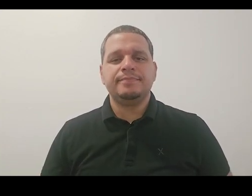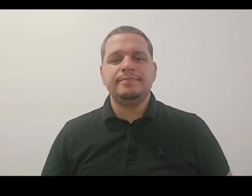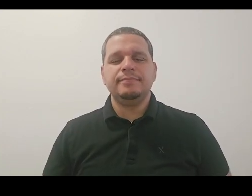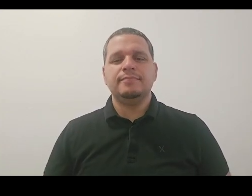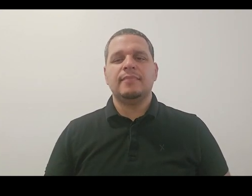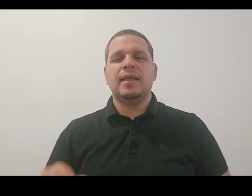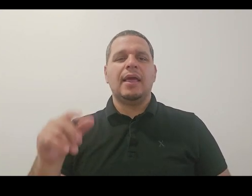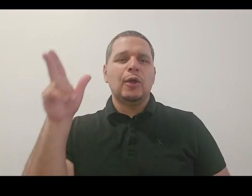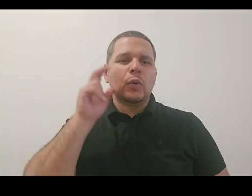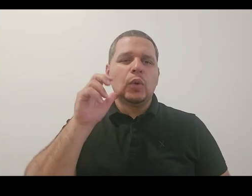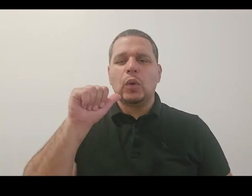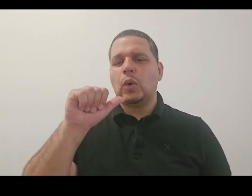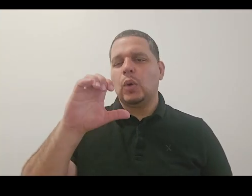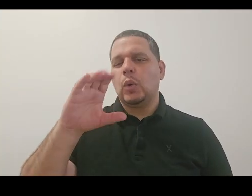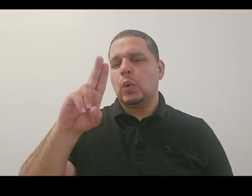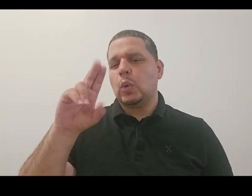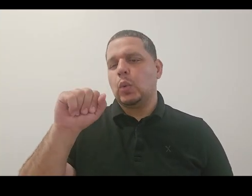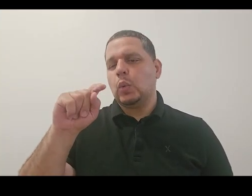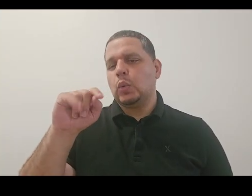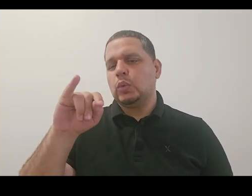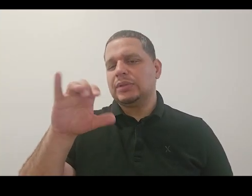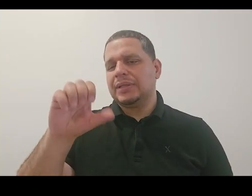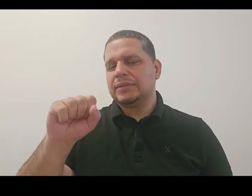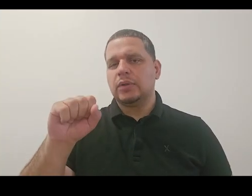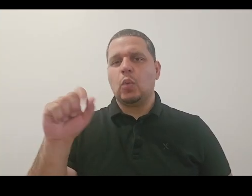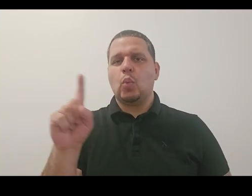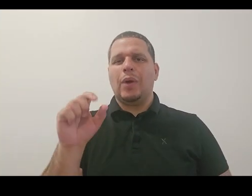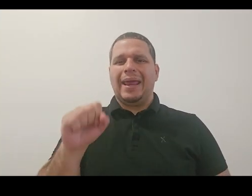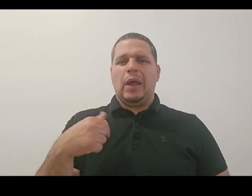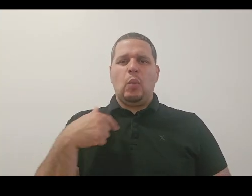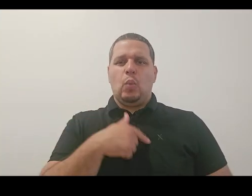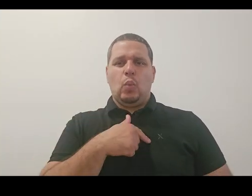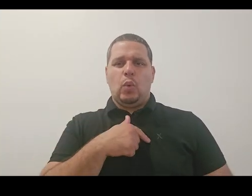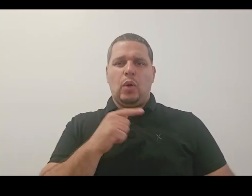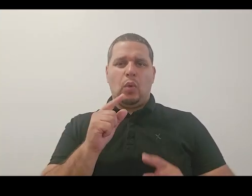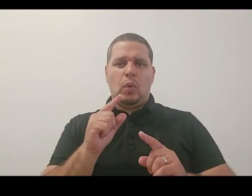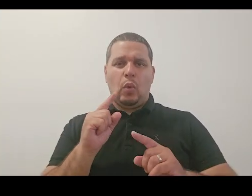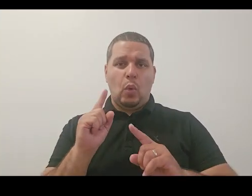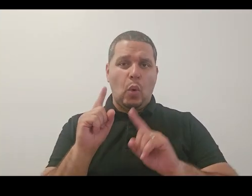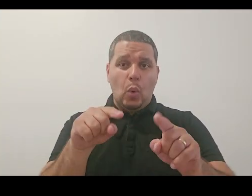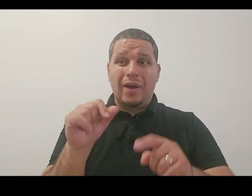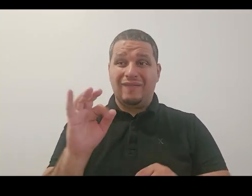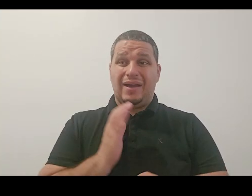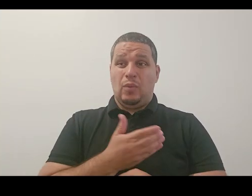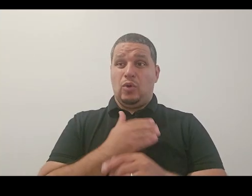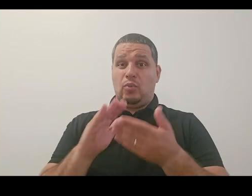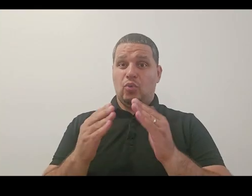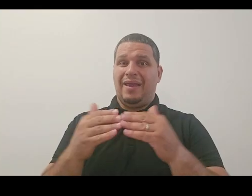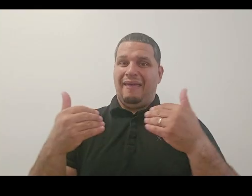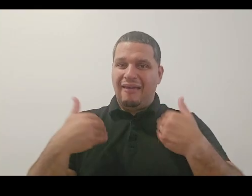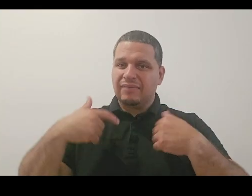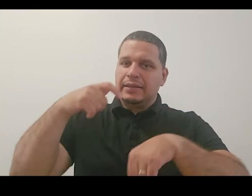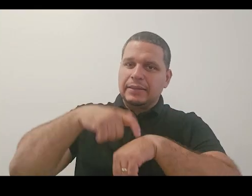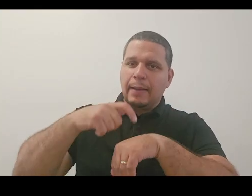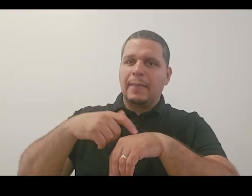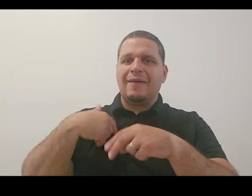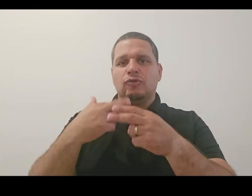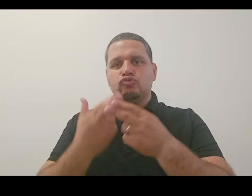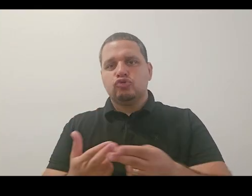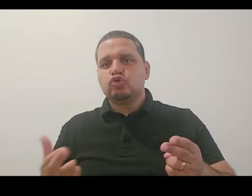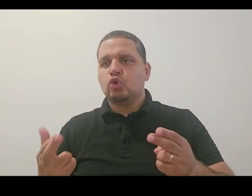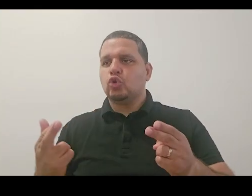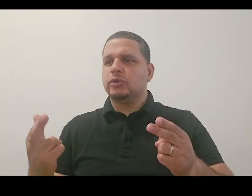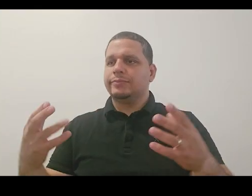and acoustics. Like where could we be going if our community had the time and the resources to get together and just push